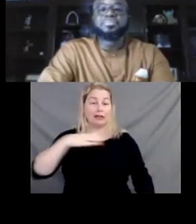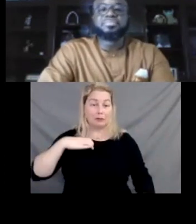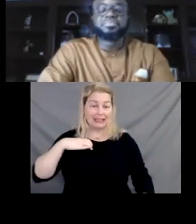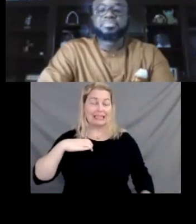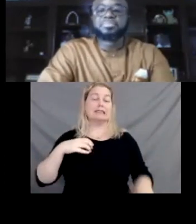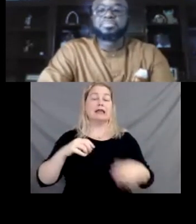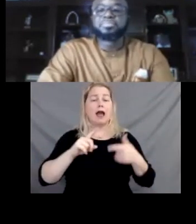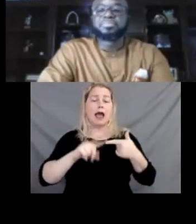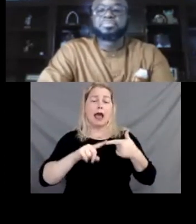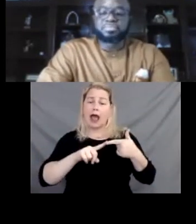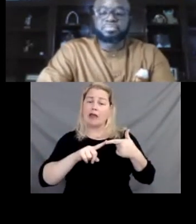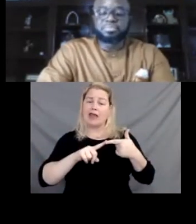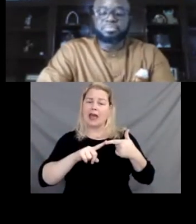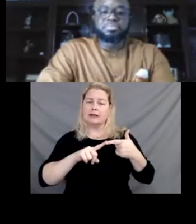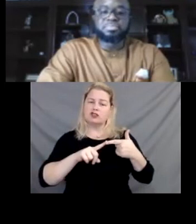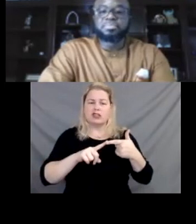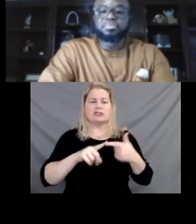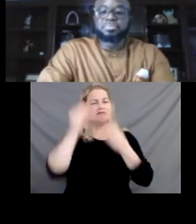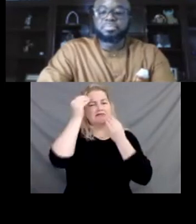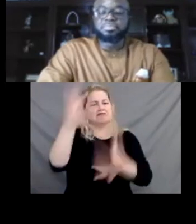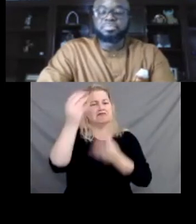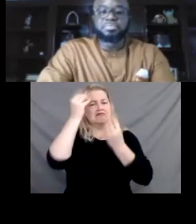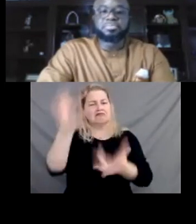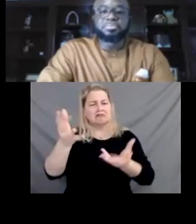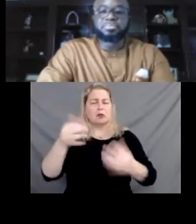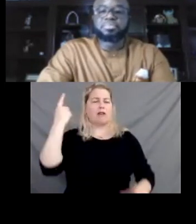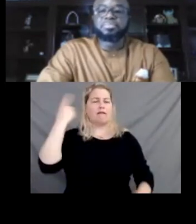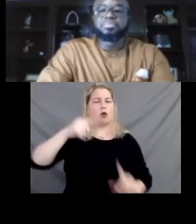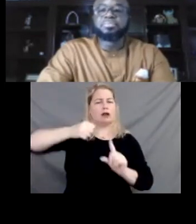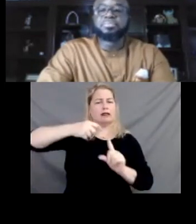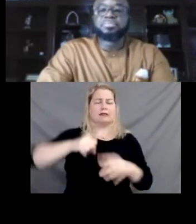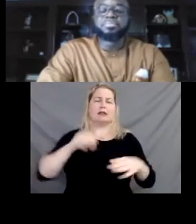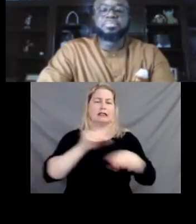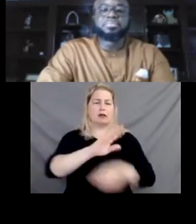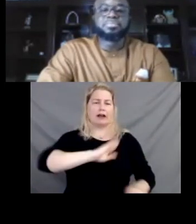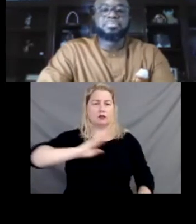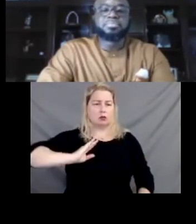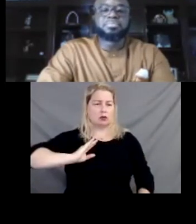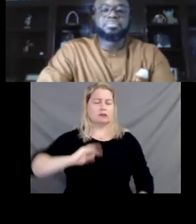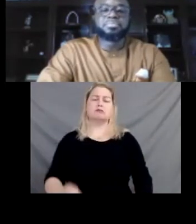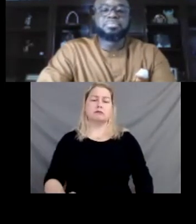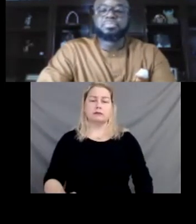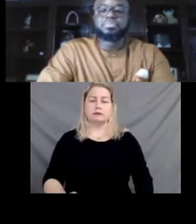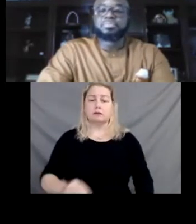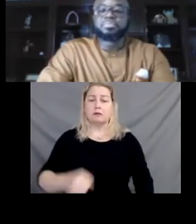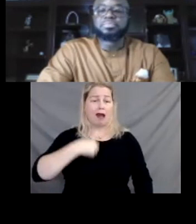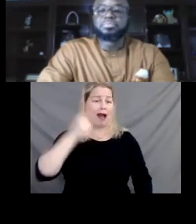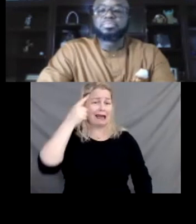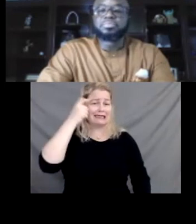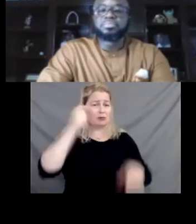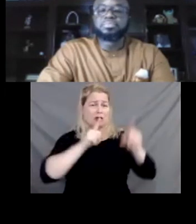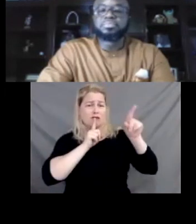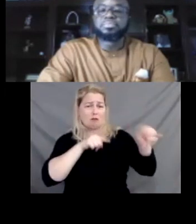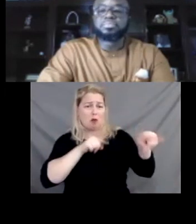kind of things that we wanted to discuss with the full Stimulus Advisory Board. I don't expect these committee reports are going to be very long. I think